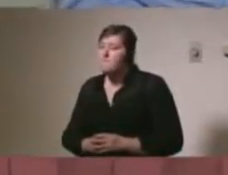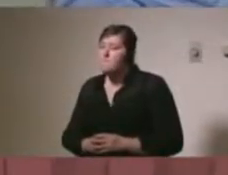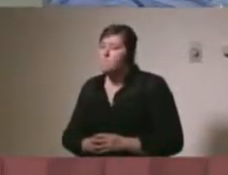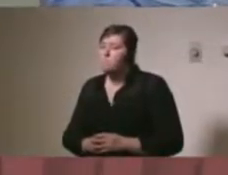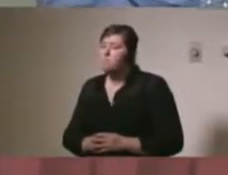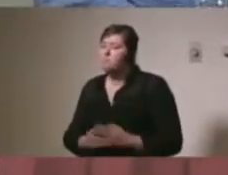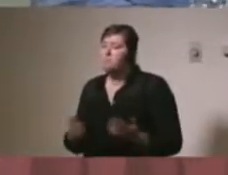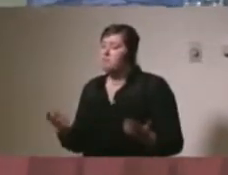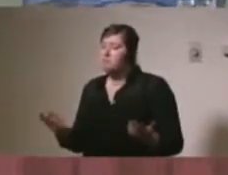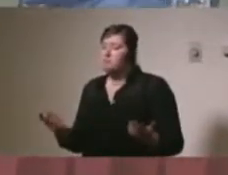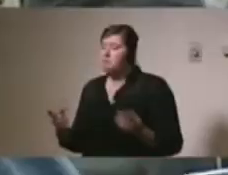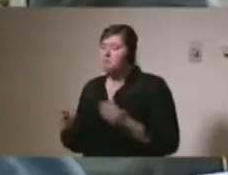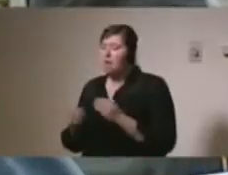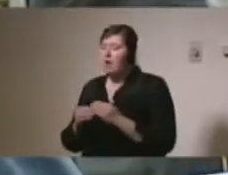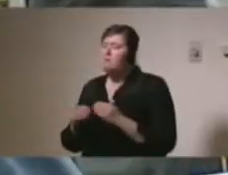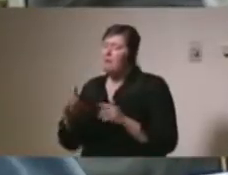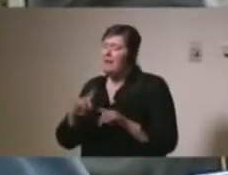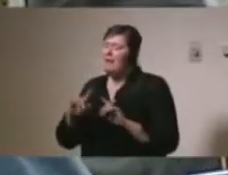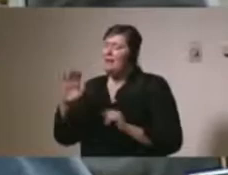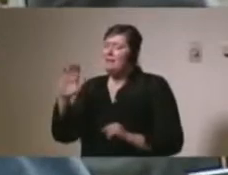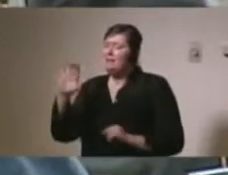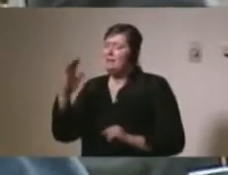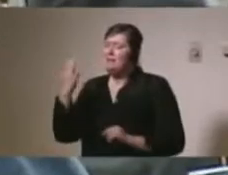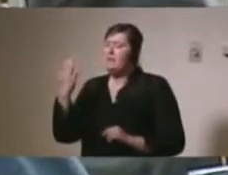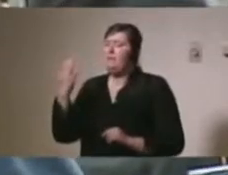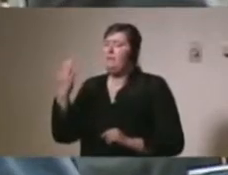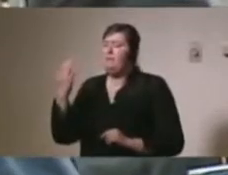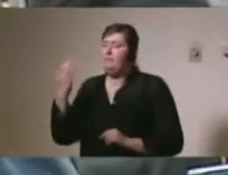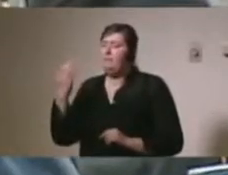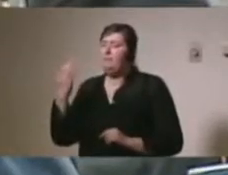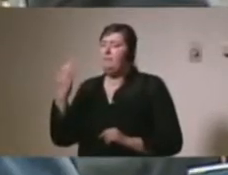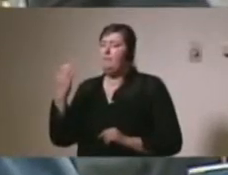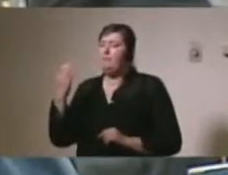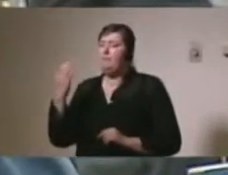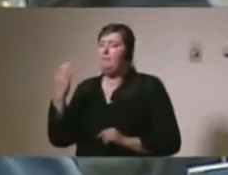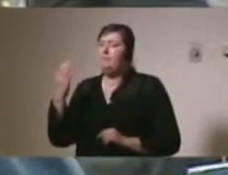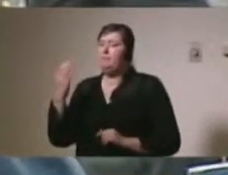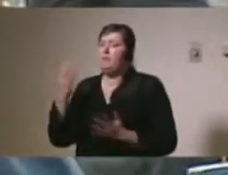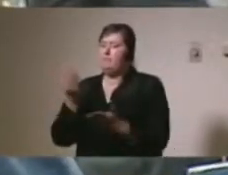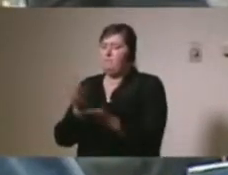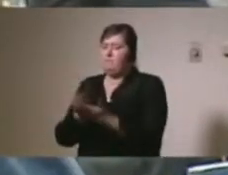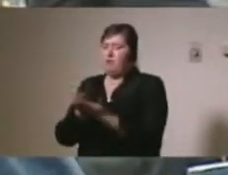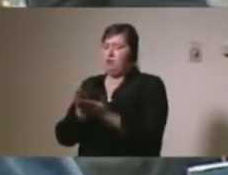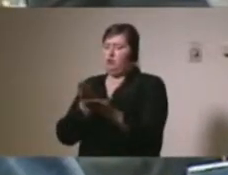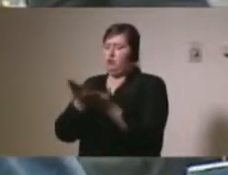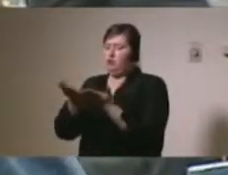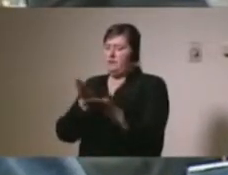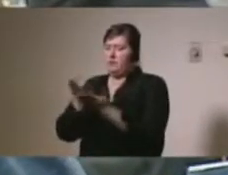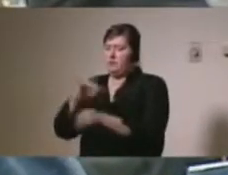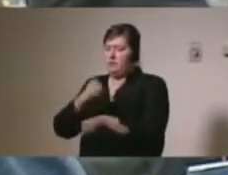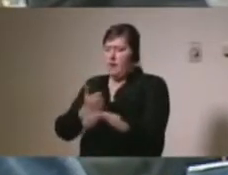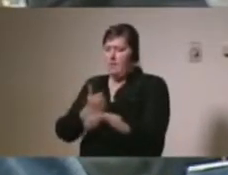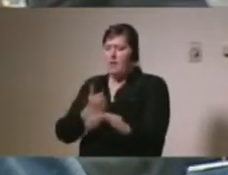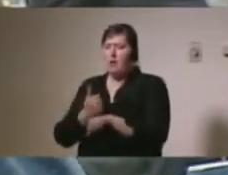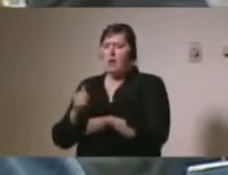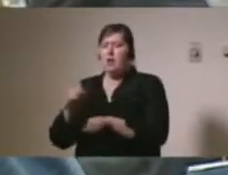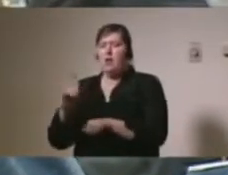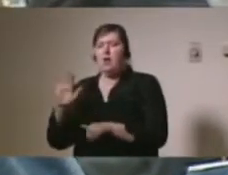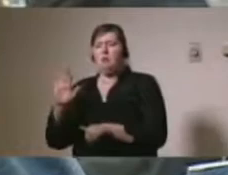Since the creation of the financial service and the commercial side of the